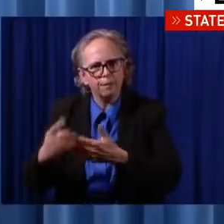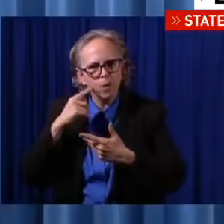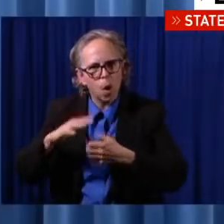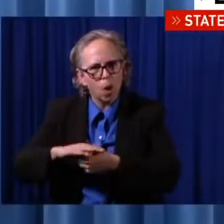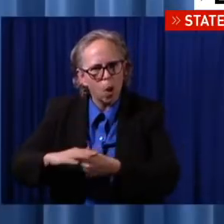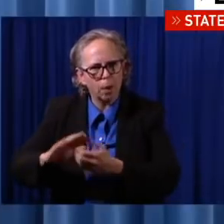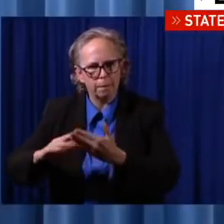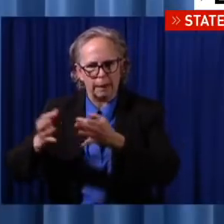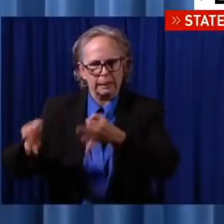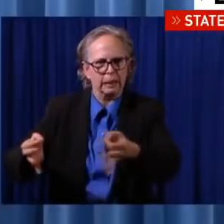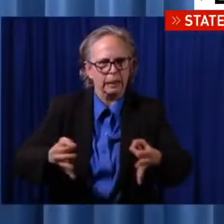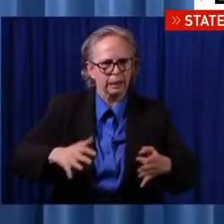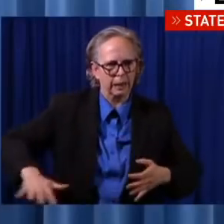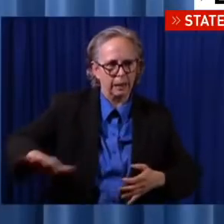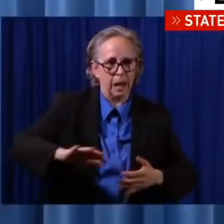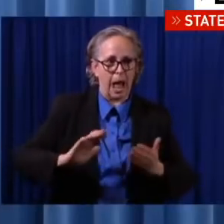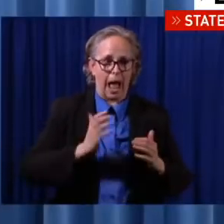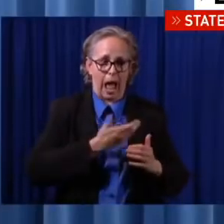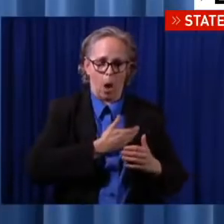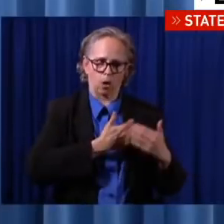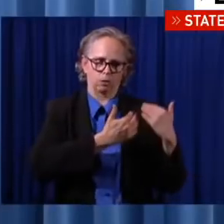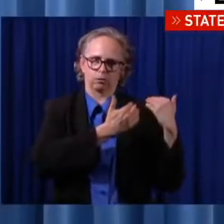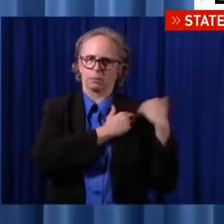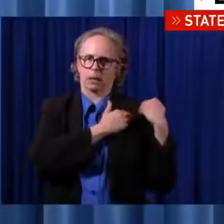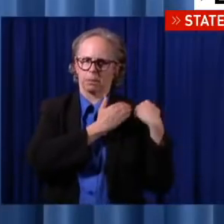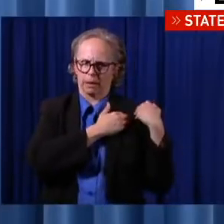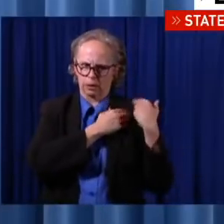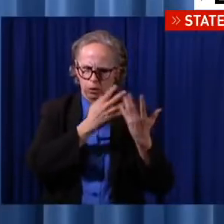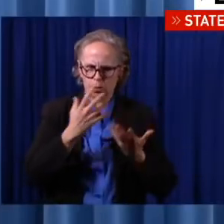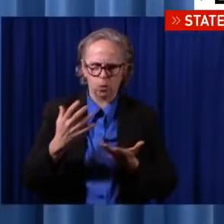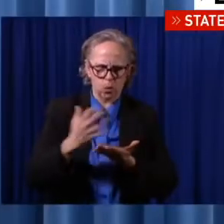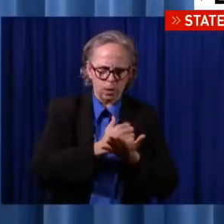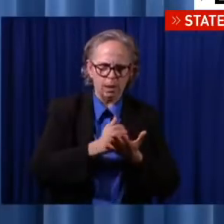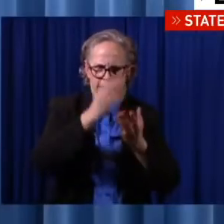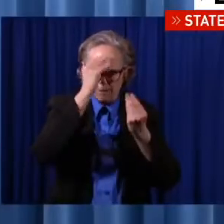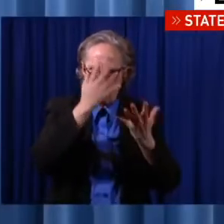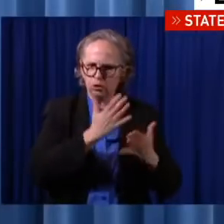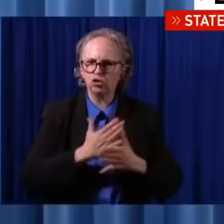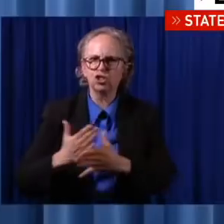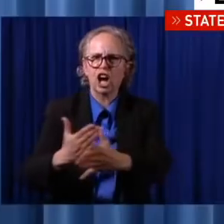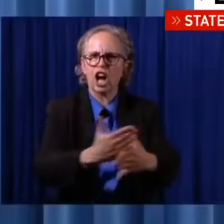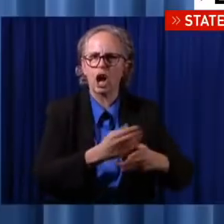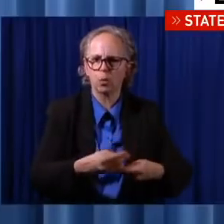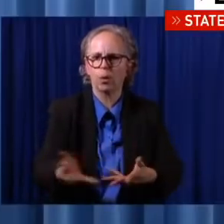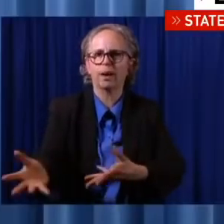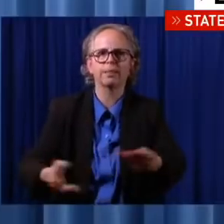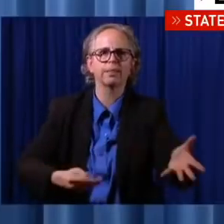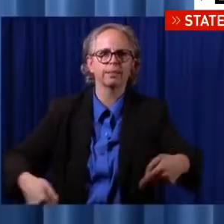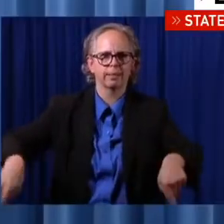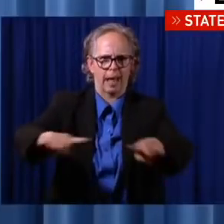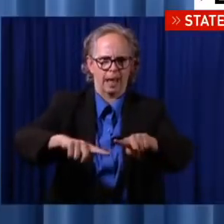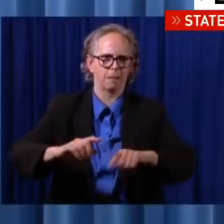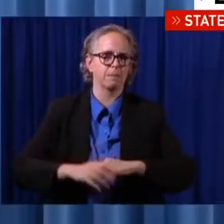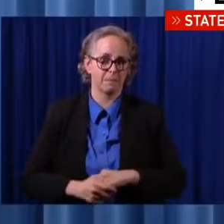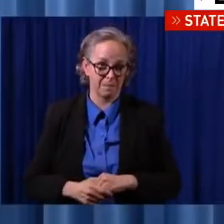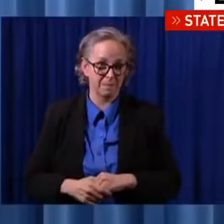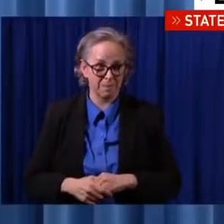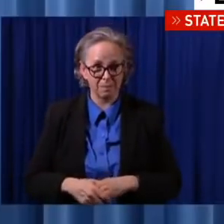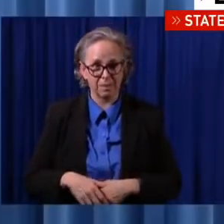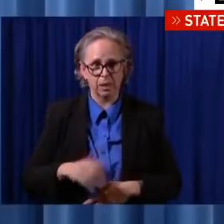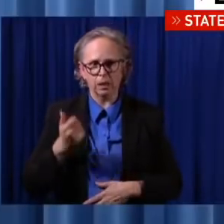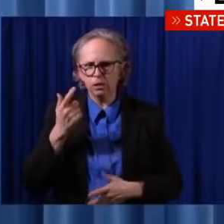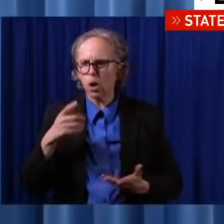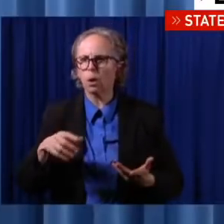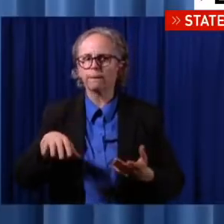an obligation to do, and we're going to continue, we have people working on this to continue to refine that information